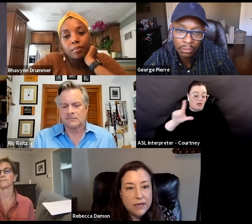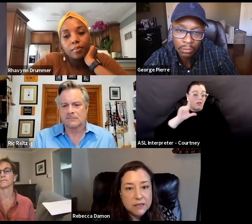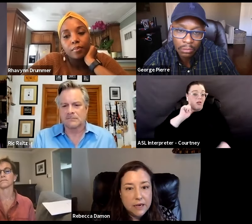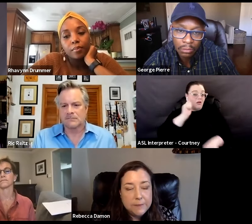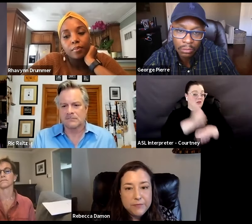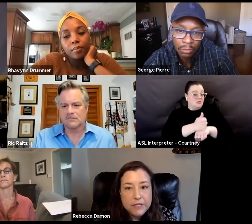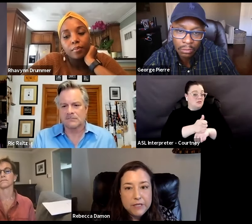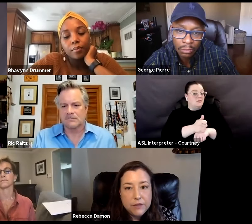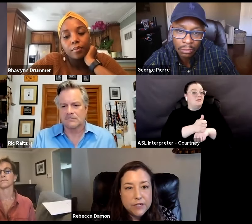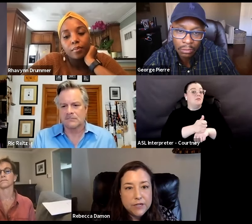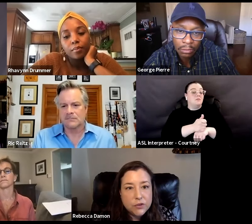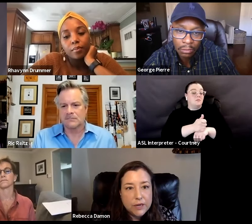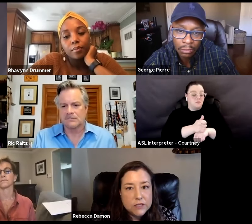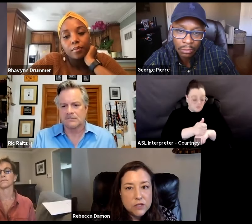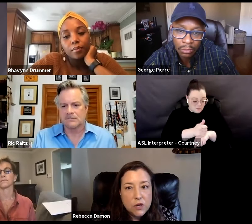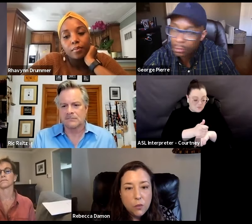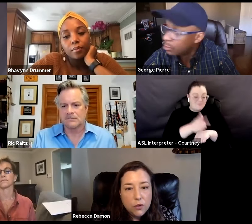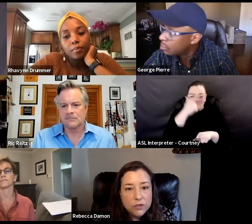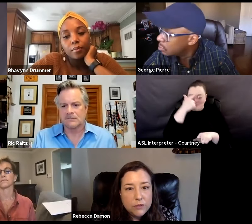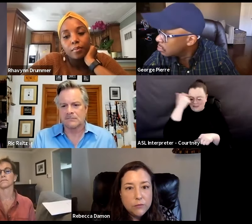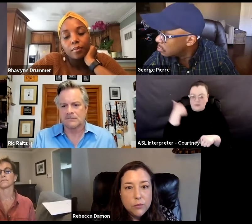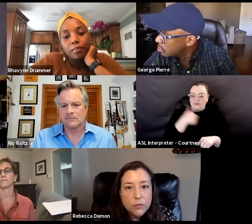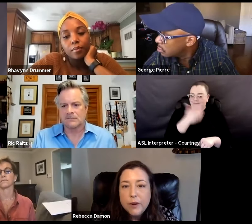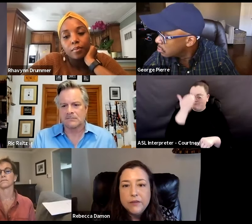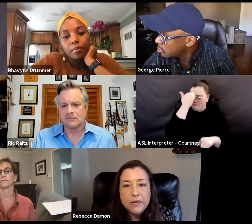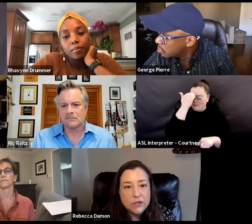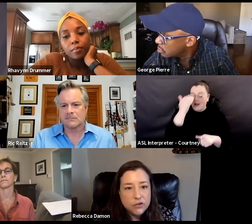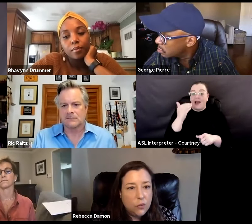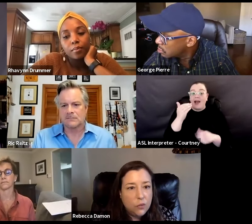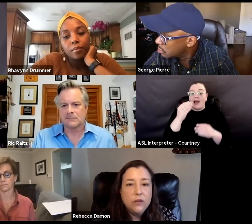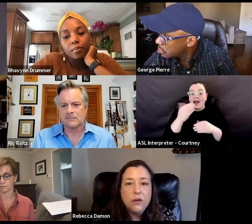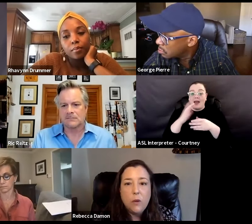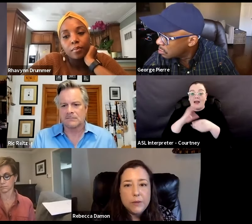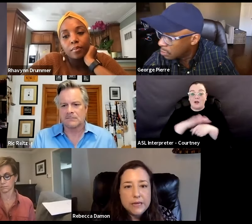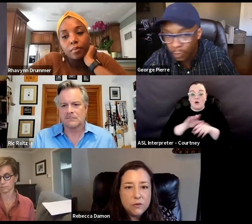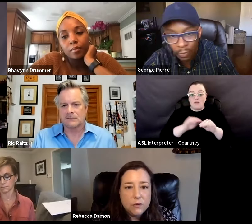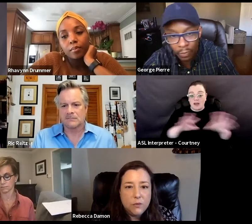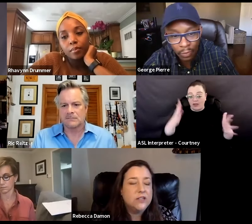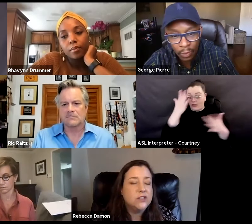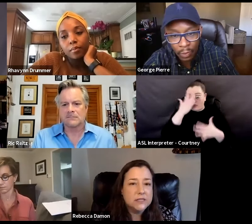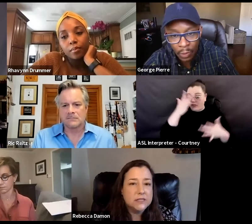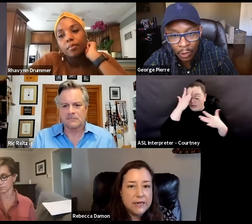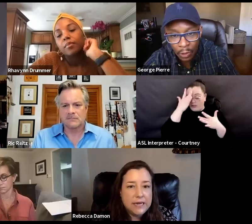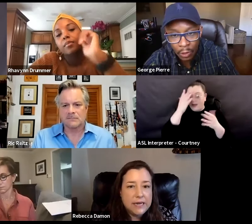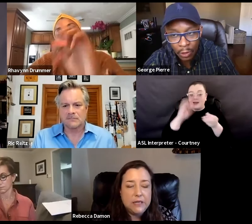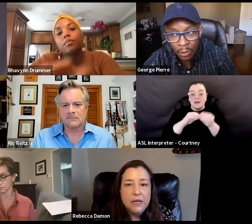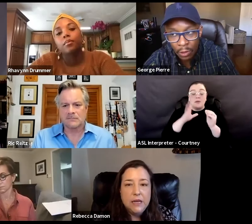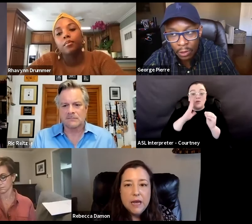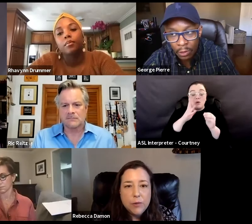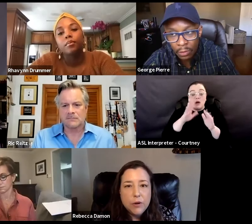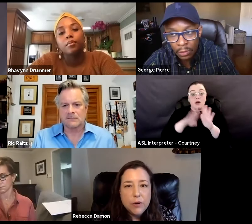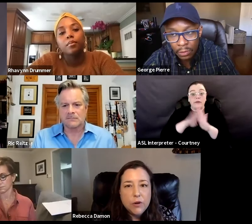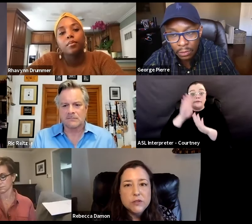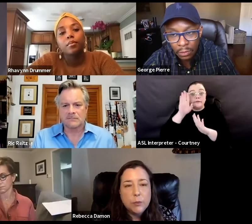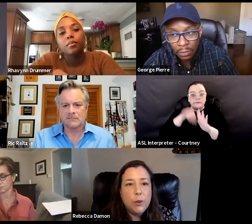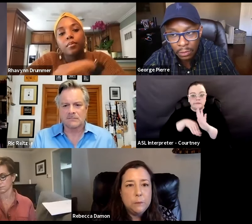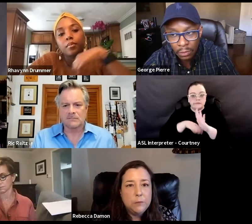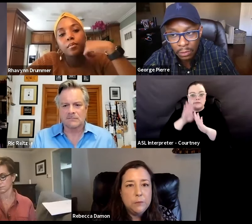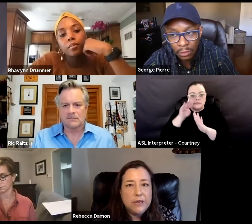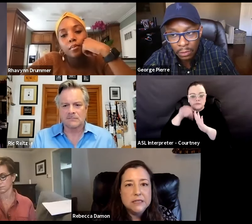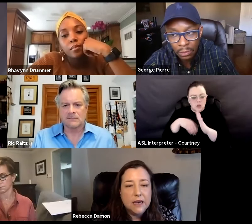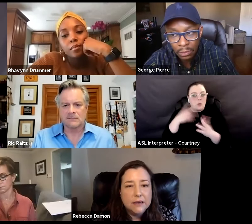in fact, you know, infection rates would move around the country, would go up and down. We've actually seen that happen. And the protocols